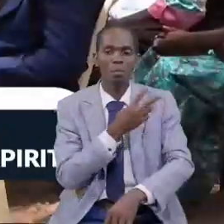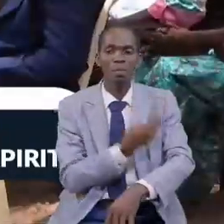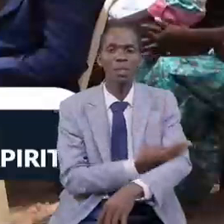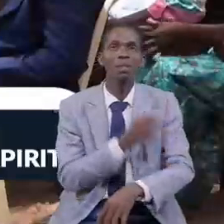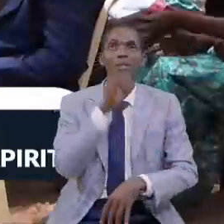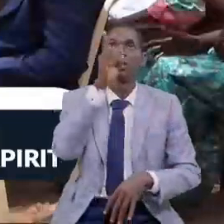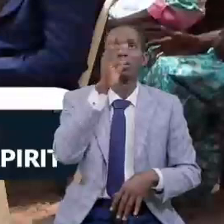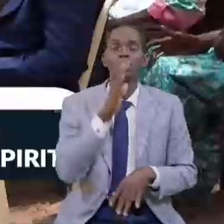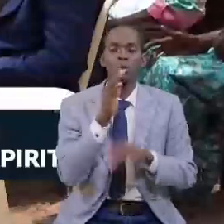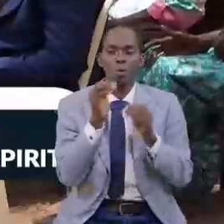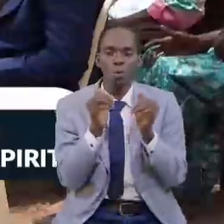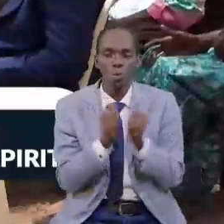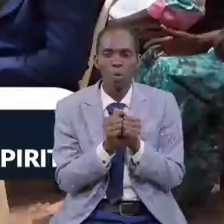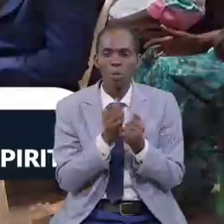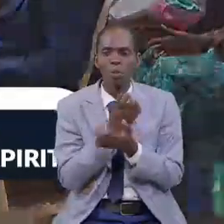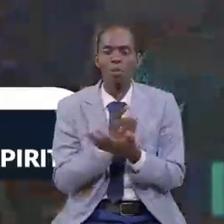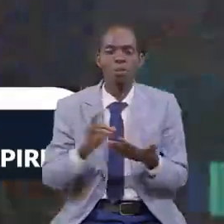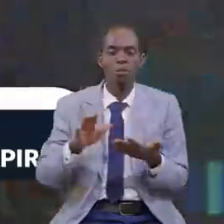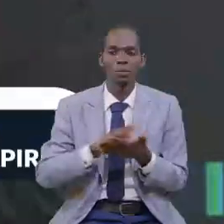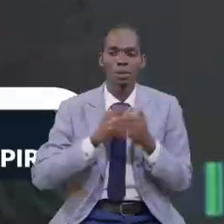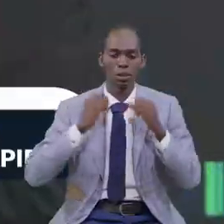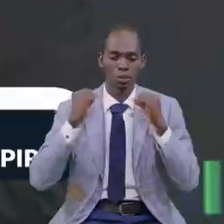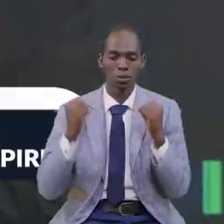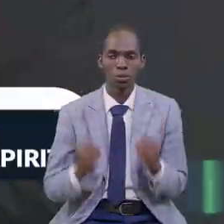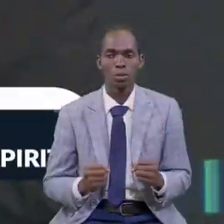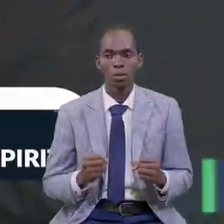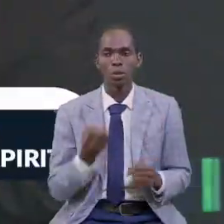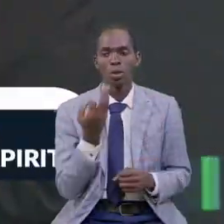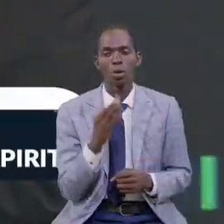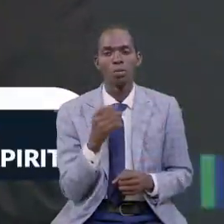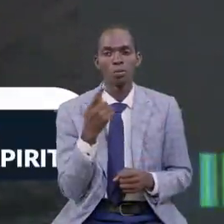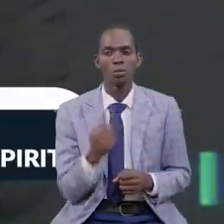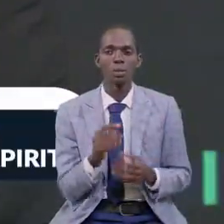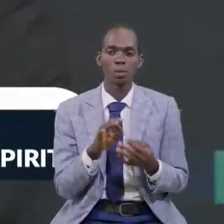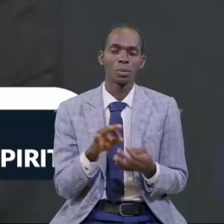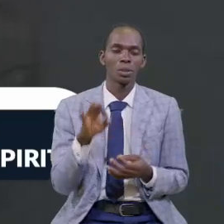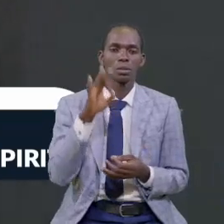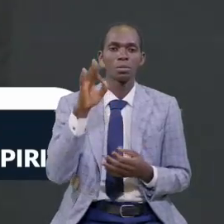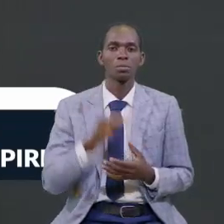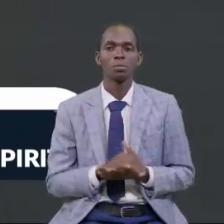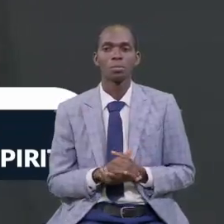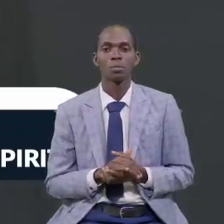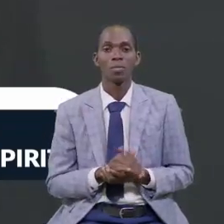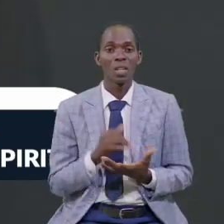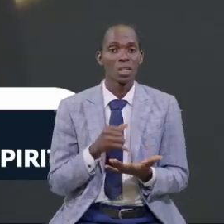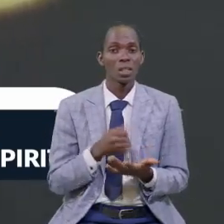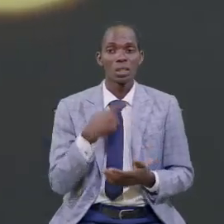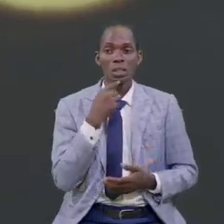with supernatural strength of the Spirit. It tells us in